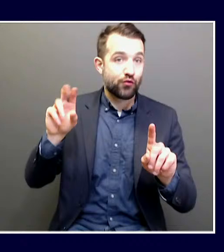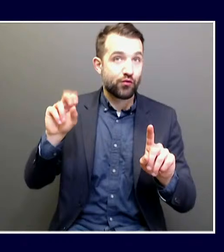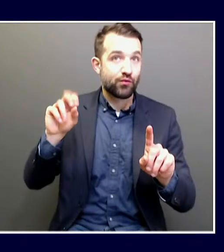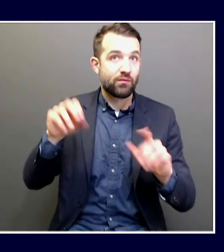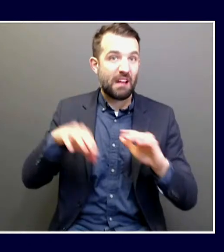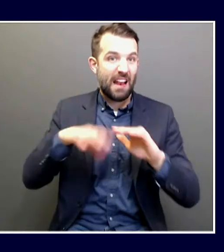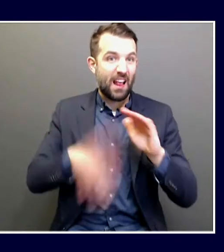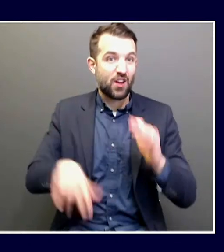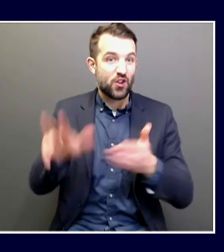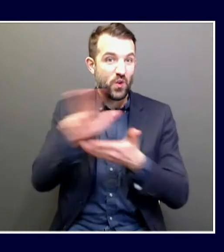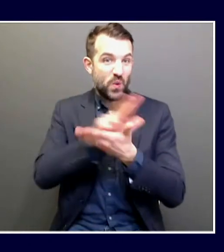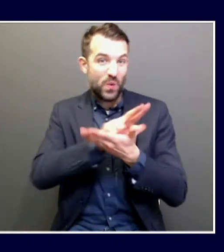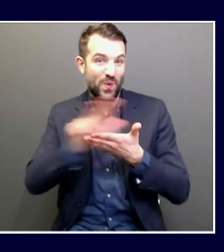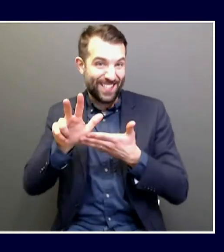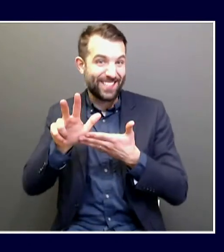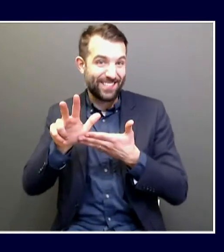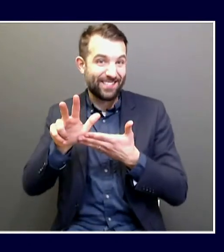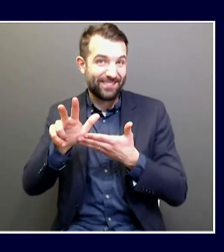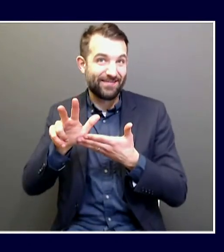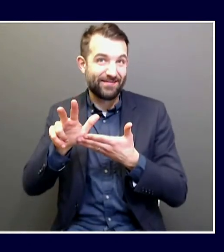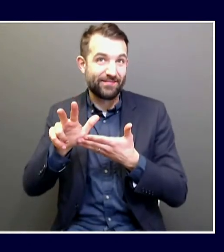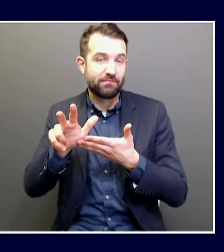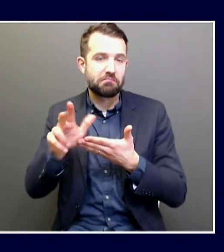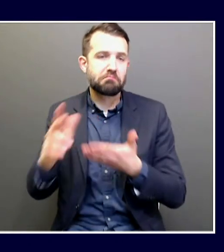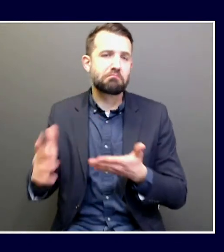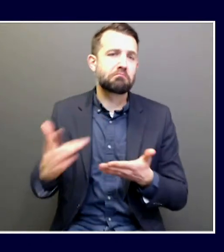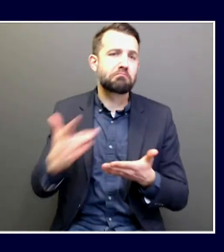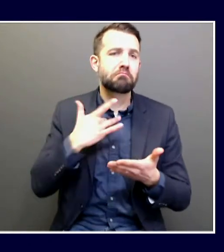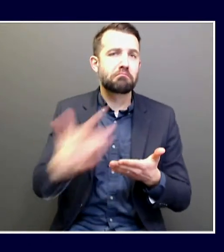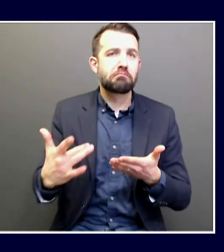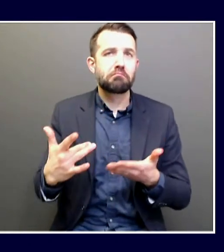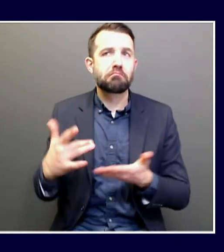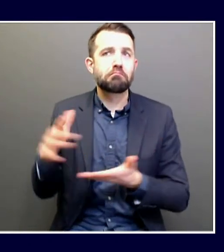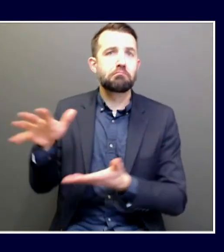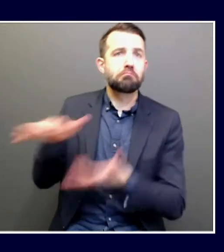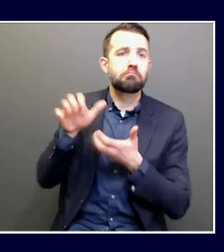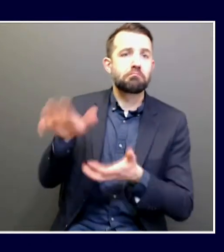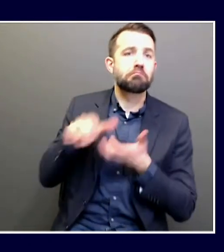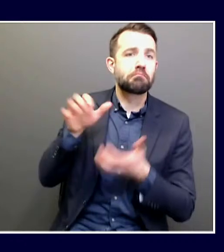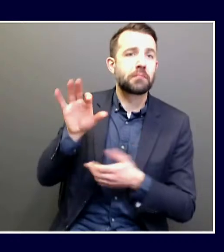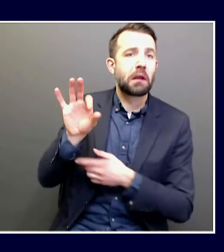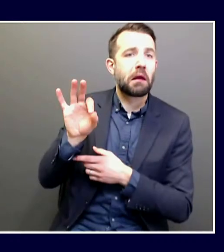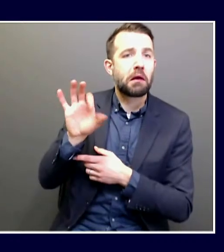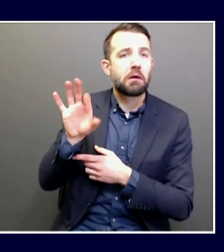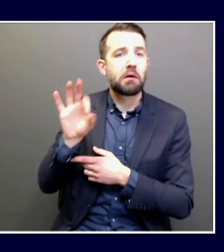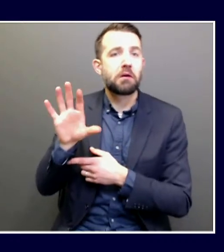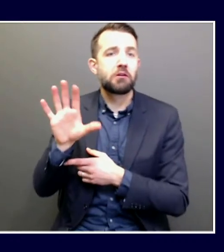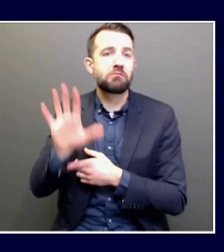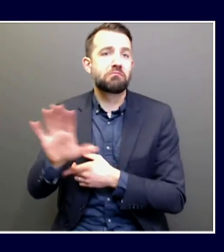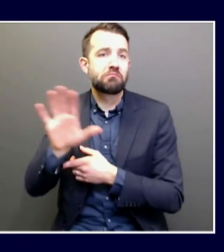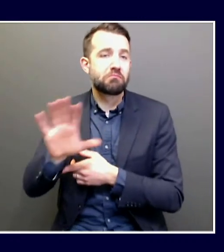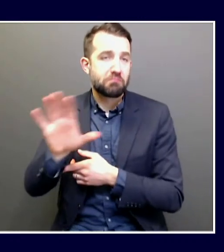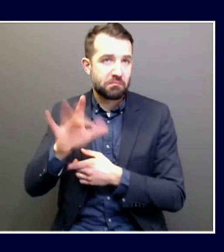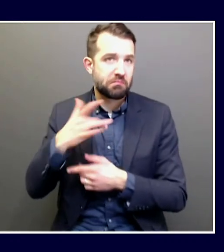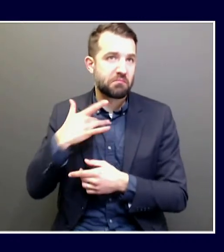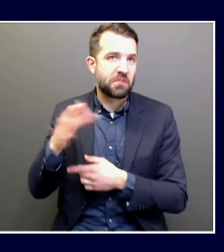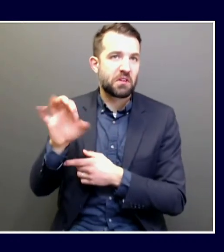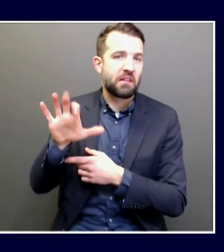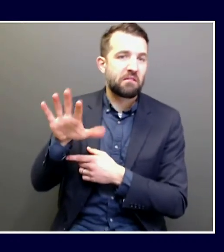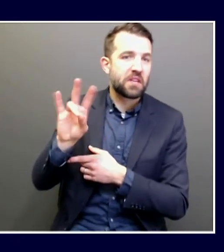CDC was receiving a combined total of 957 positive results every single